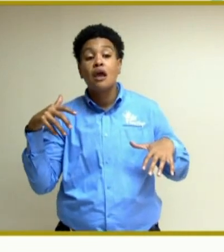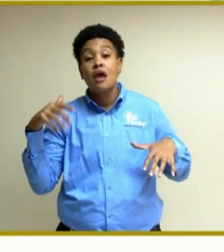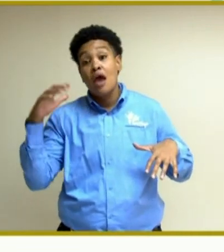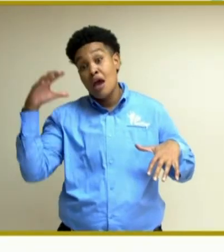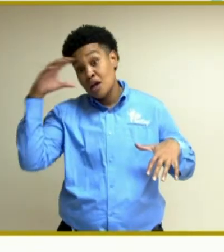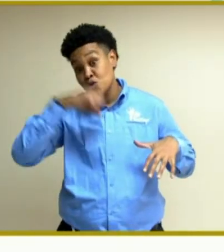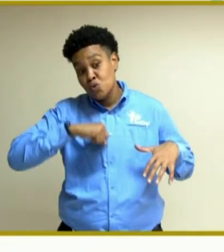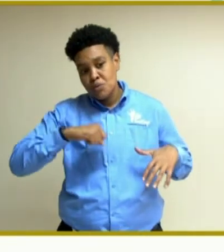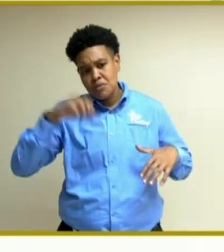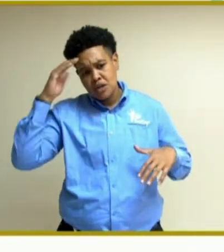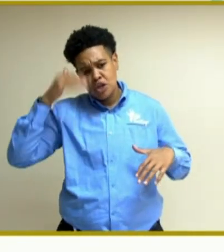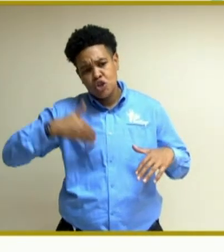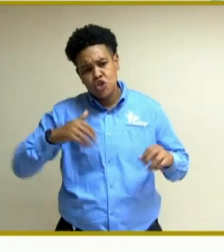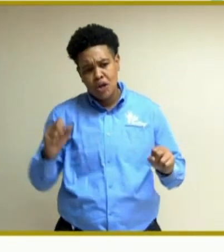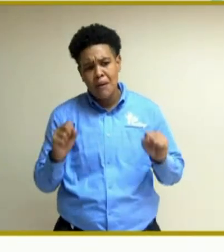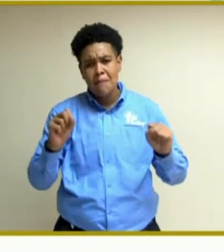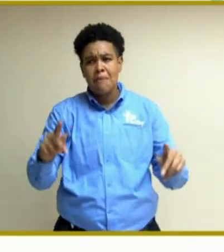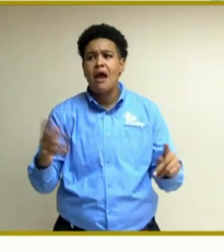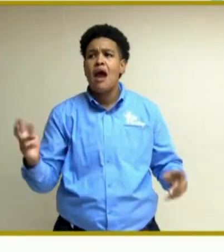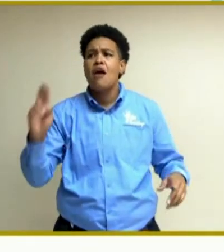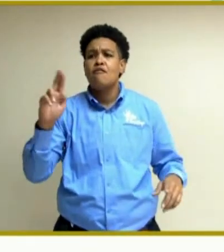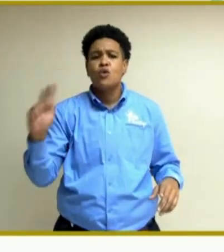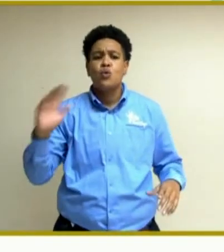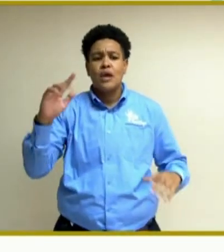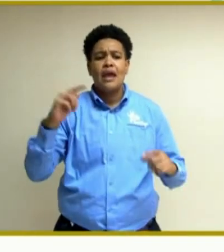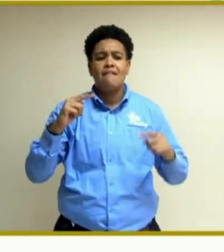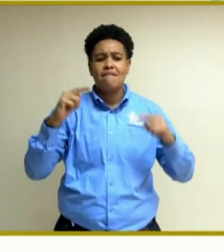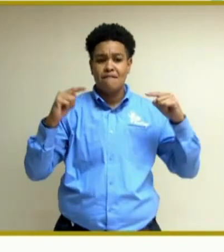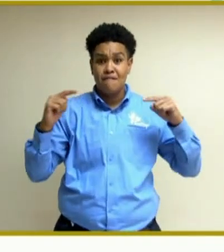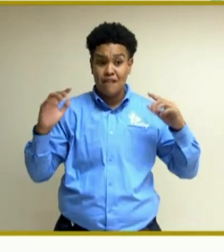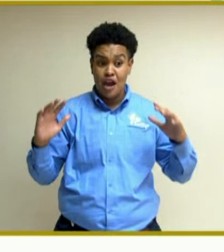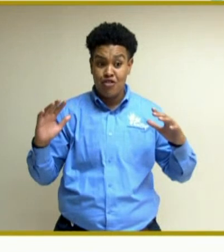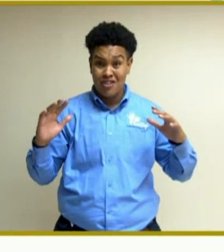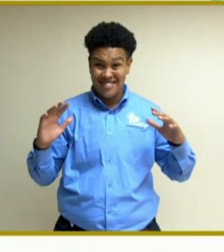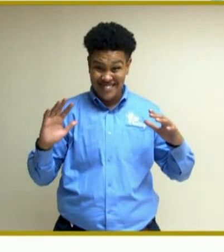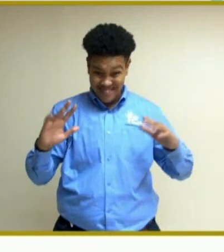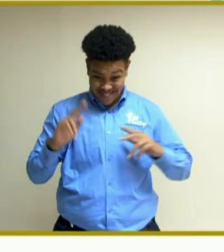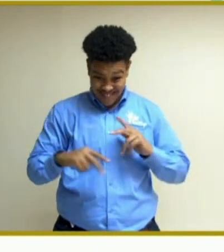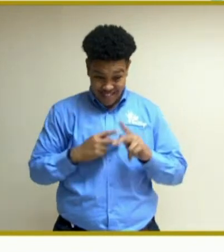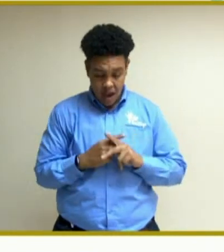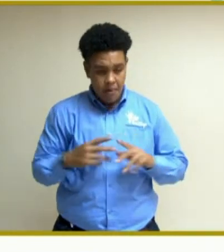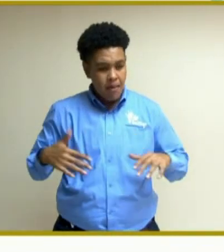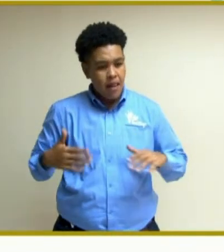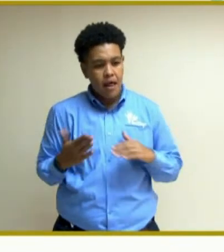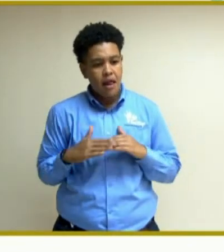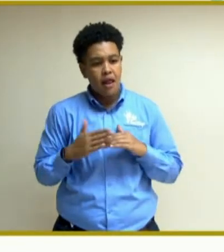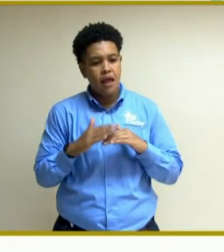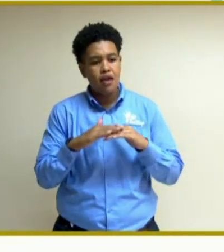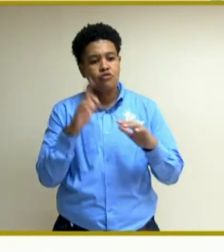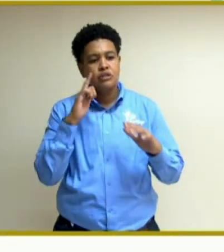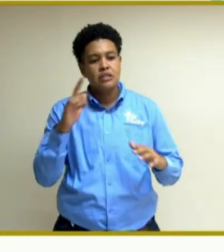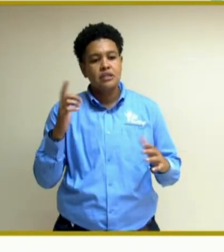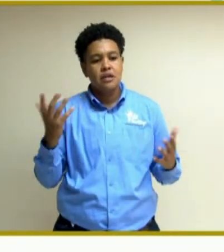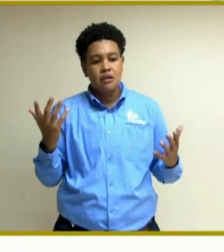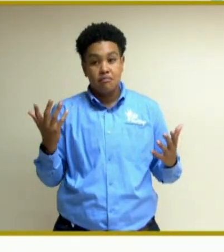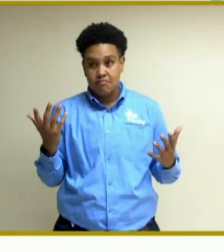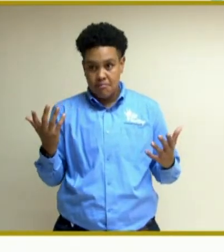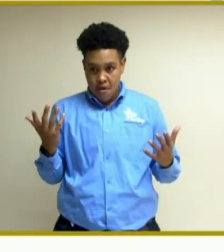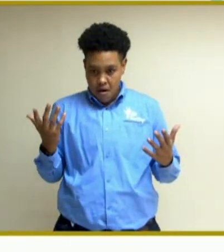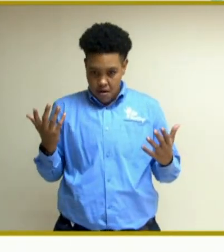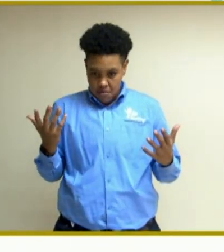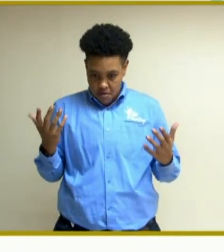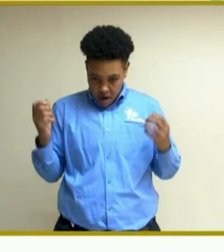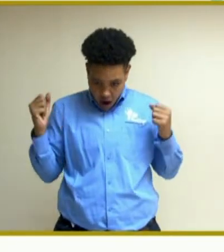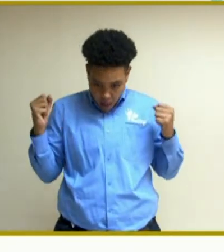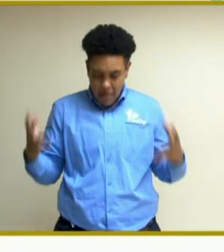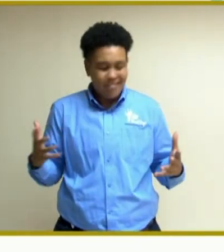reintroduction of the UK variant is not increasing dramatically. So it plays